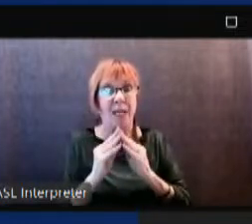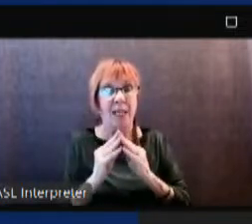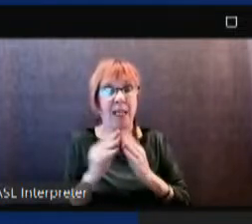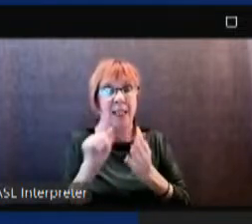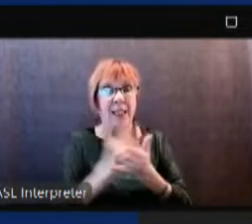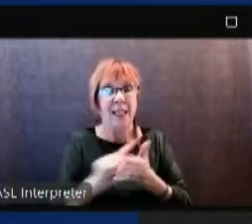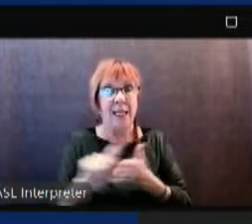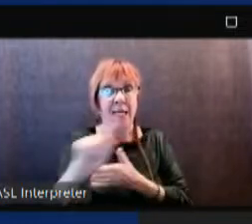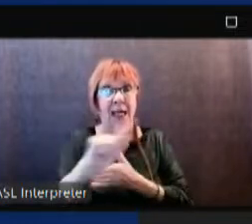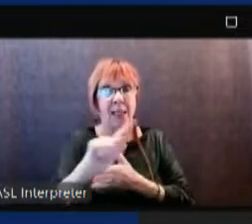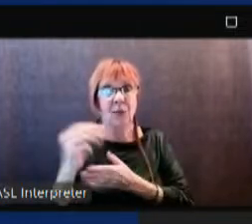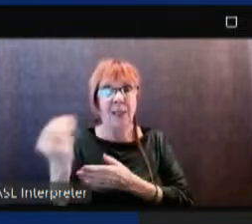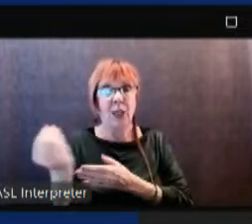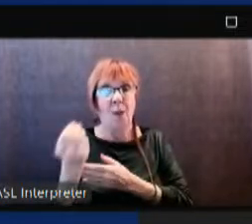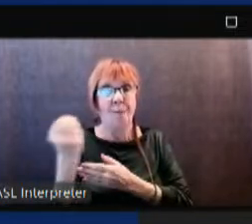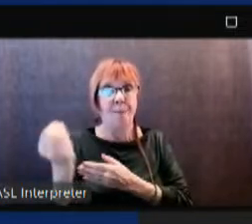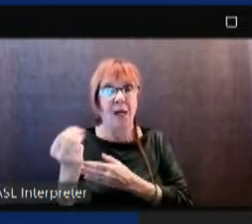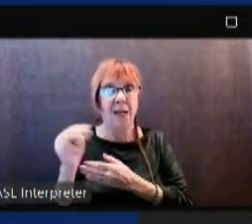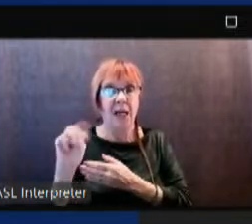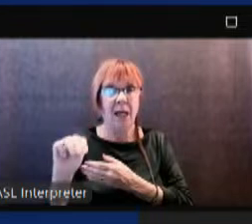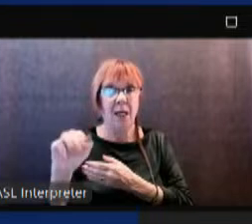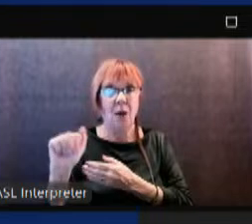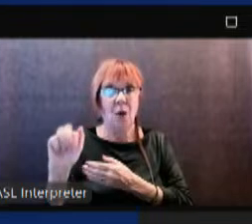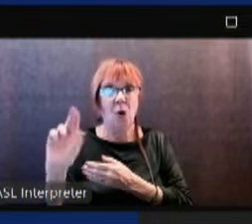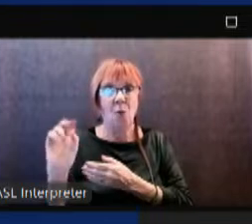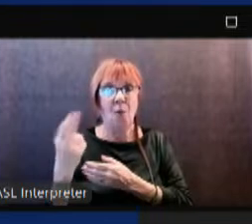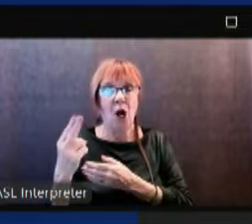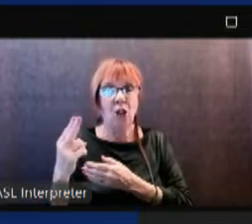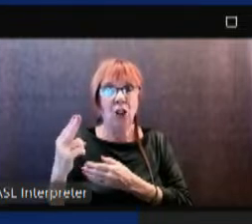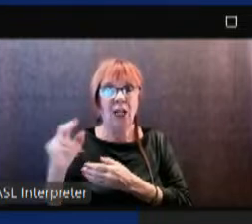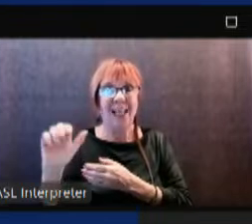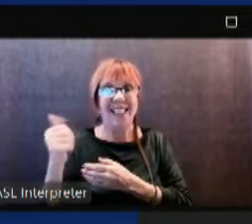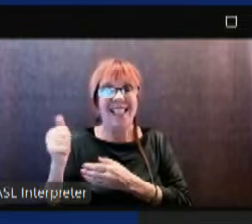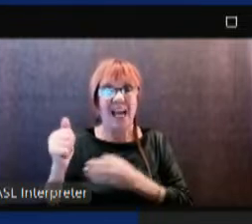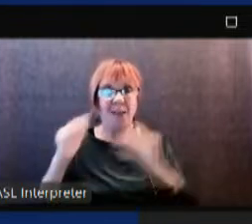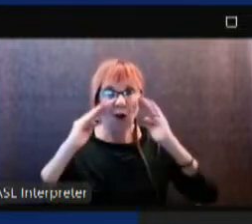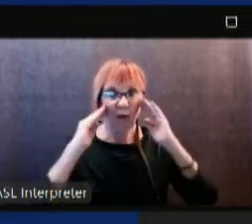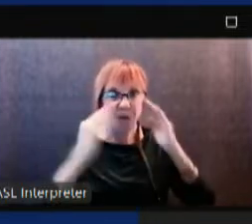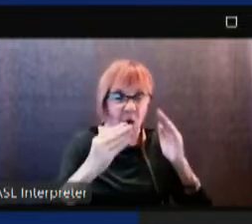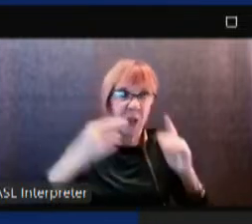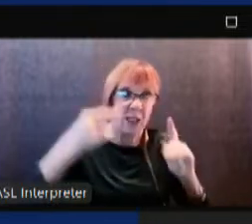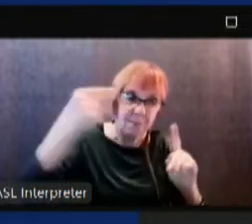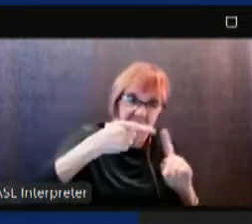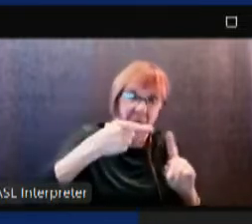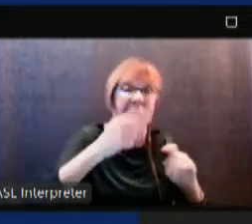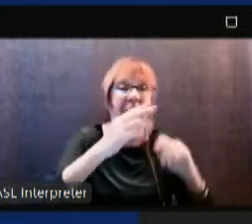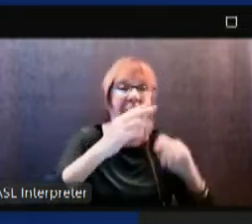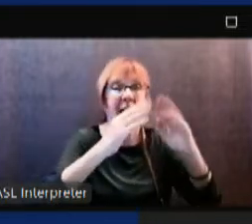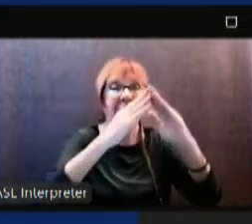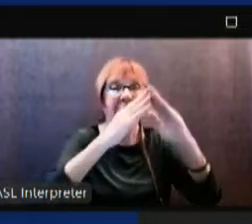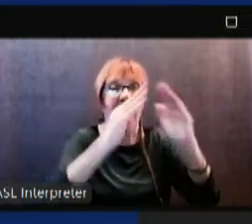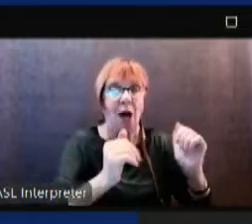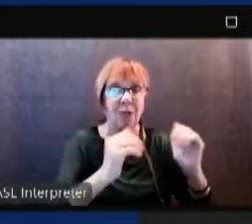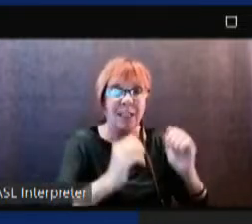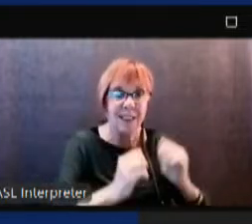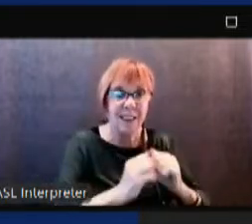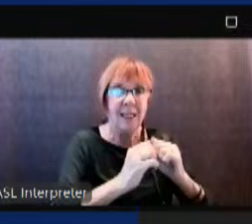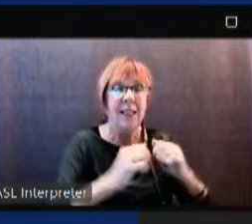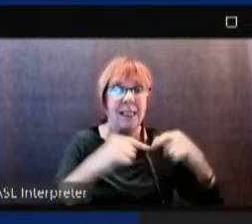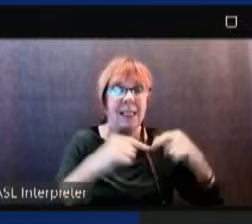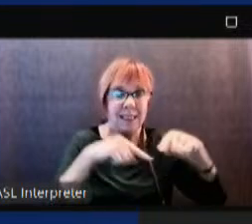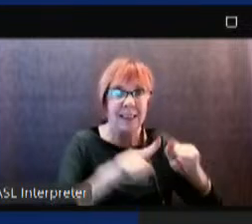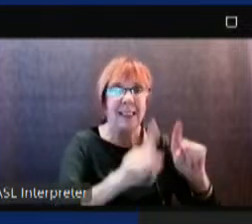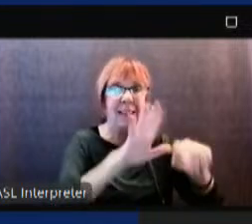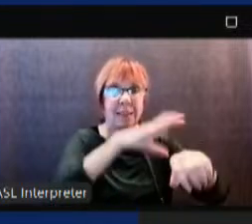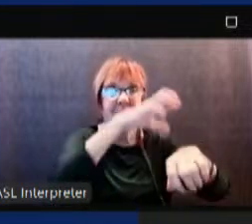10th, specifically for structures that are still standing. But I'm going to pose this question to you now and hopefully go into the specifics